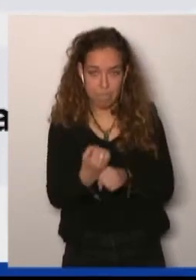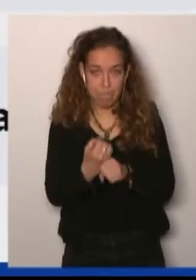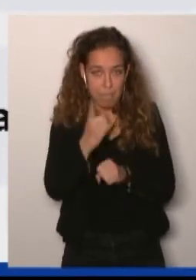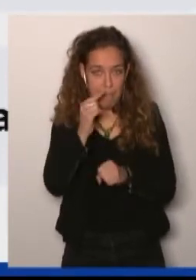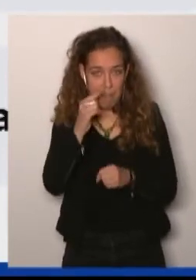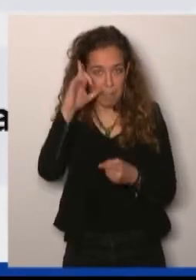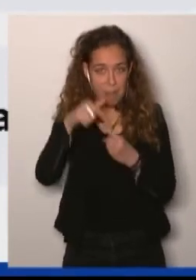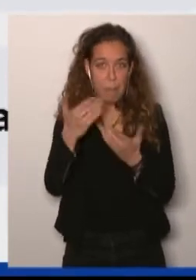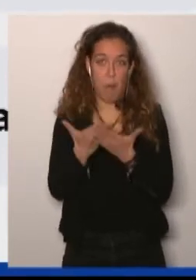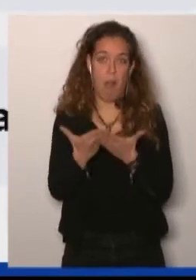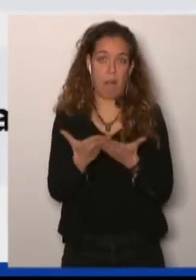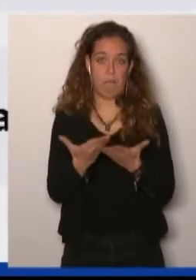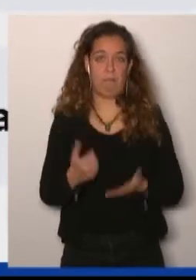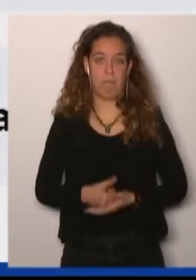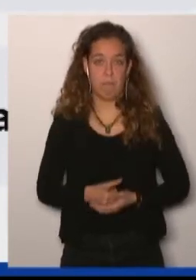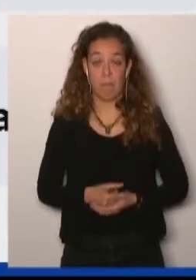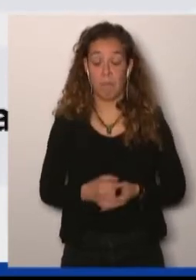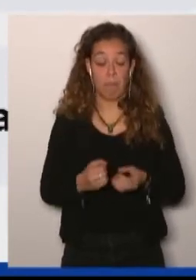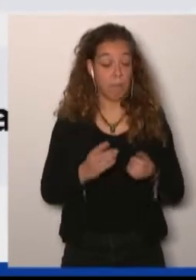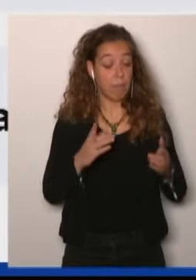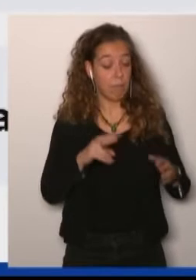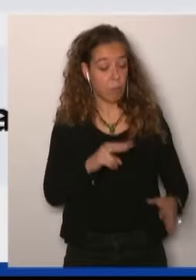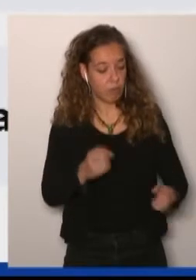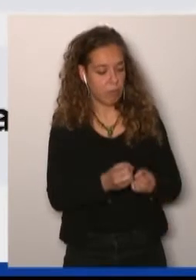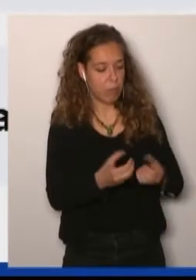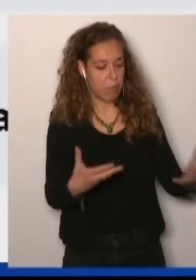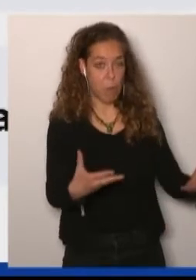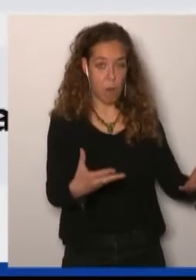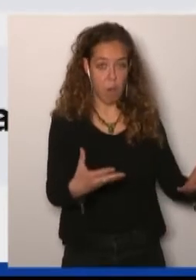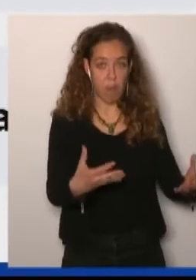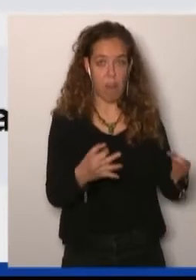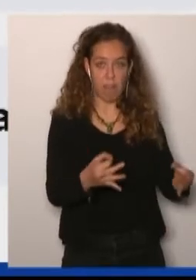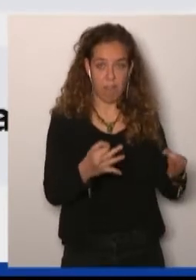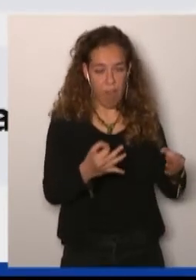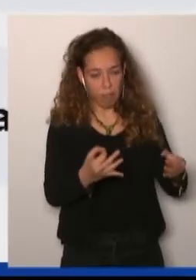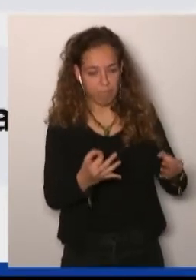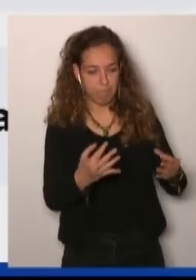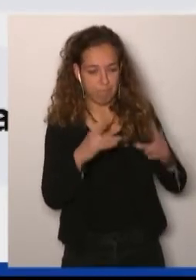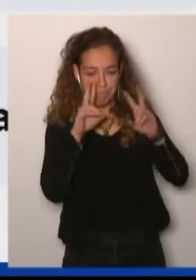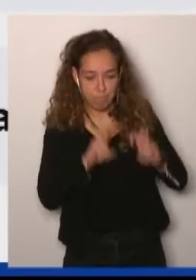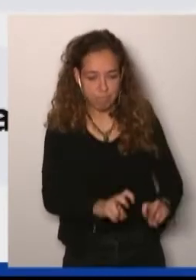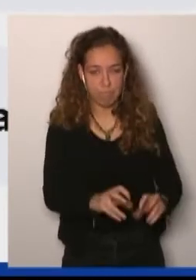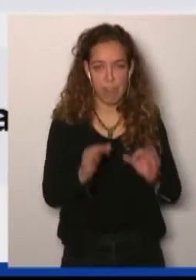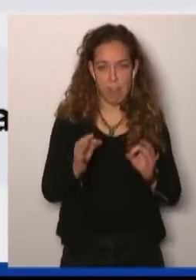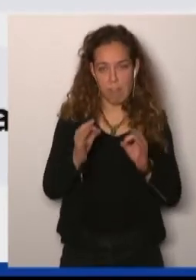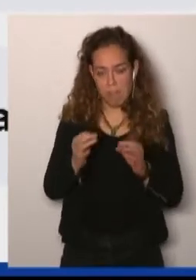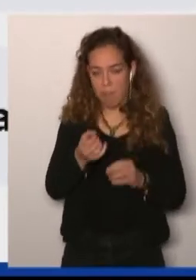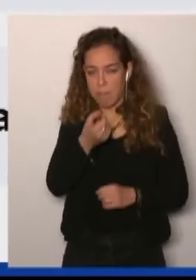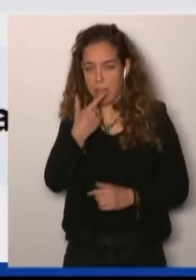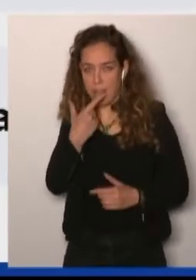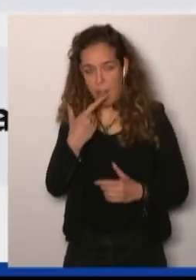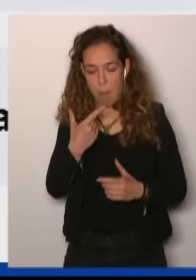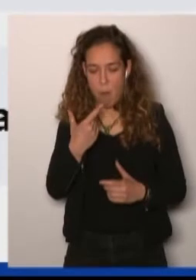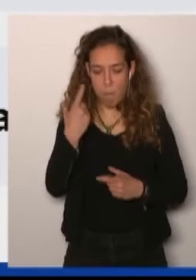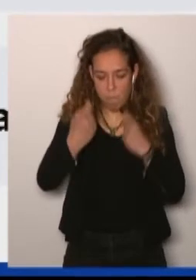an academic or a commercial developer or researcher, this usually starts with the conceptual challenge of, is a product based on its mechanism of